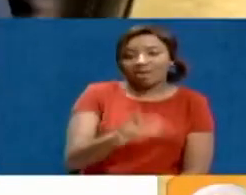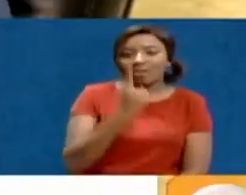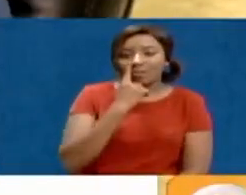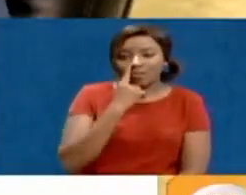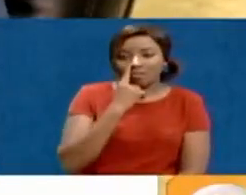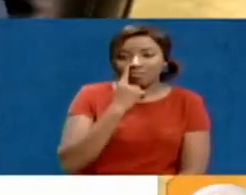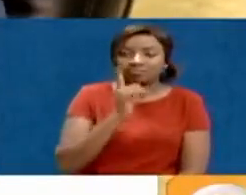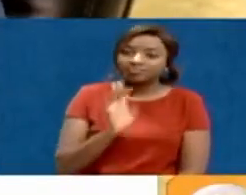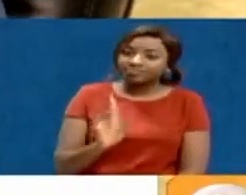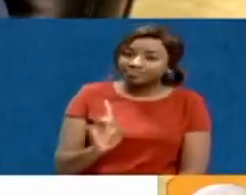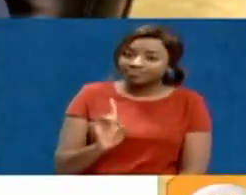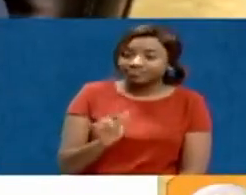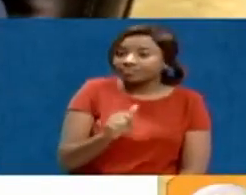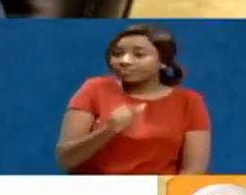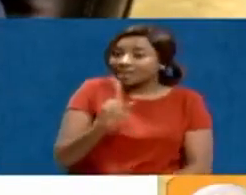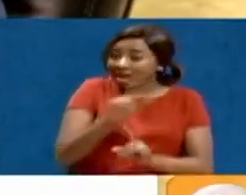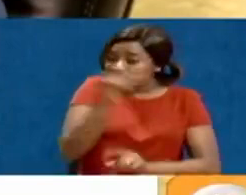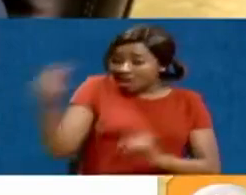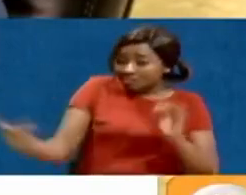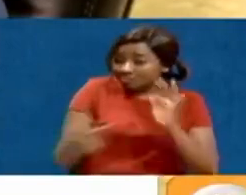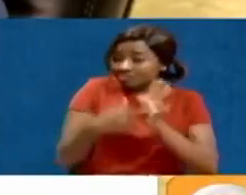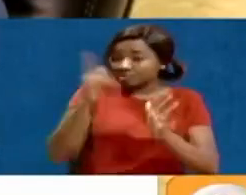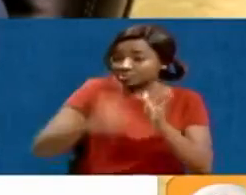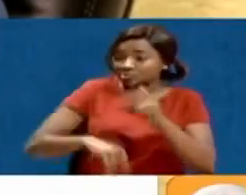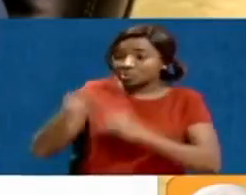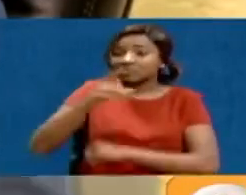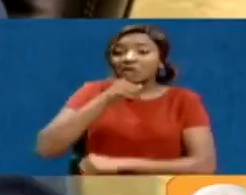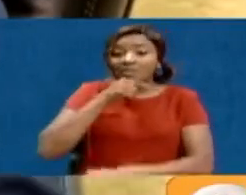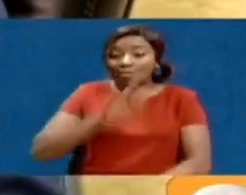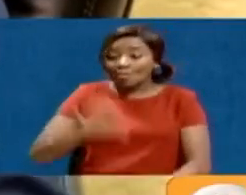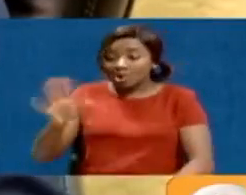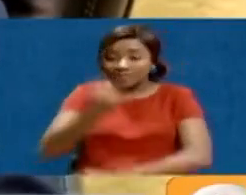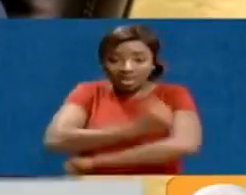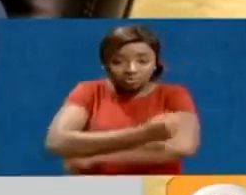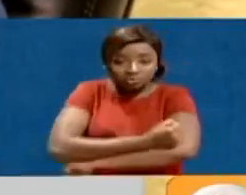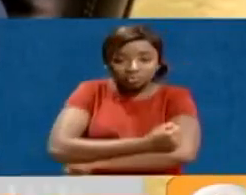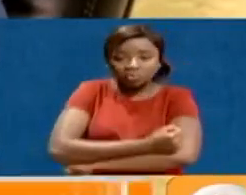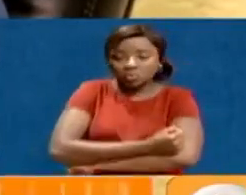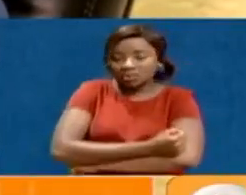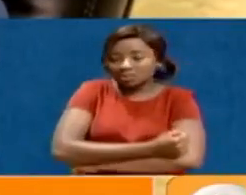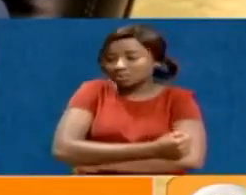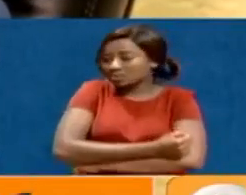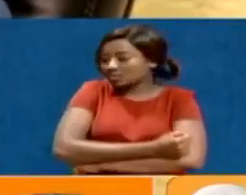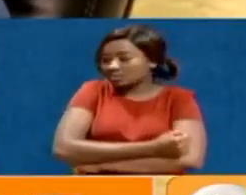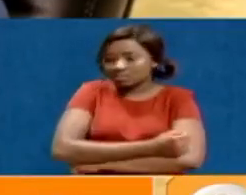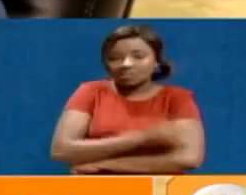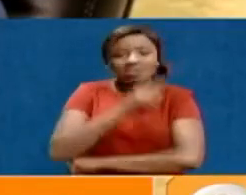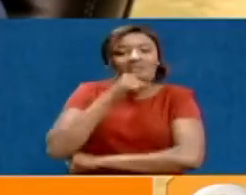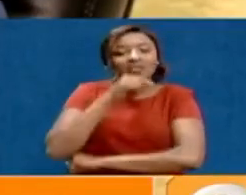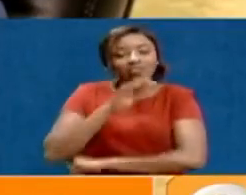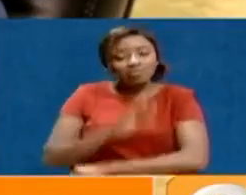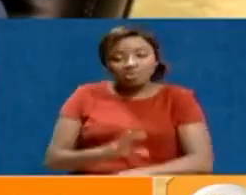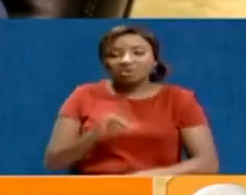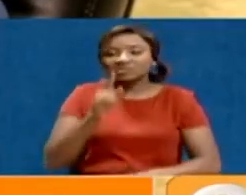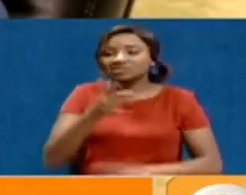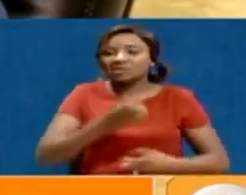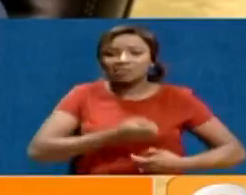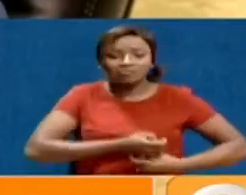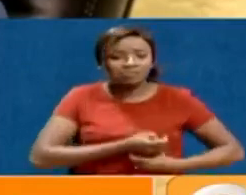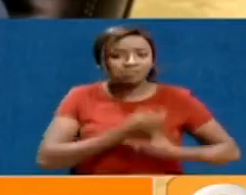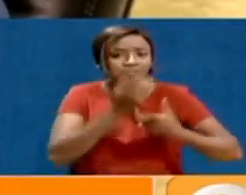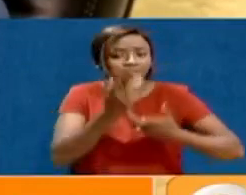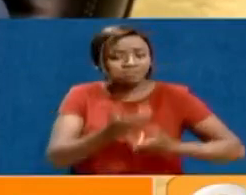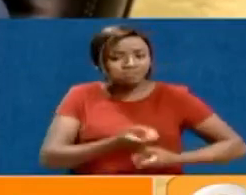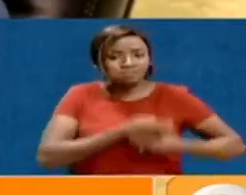wanted. One aspect of boys' schools, which have been handled for some time, boys require a lot of honesty in terms of approaching of